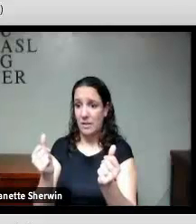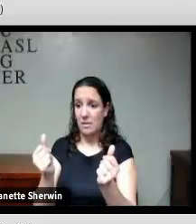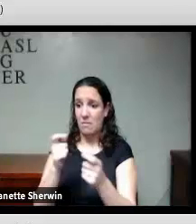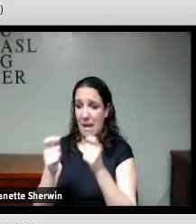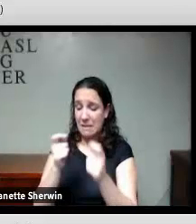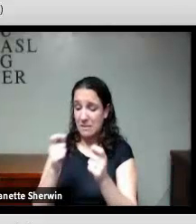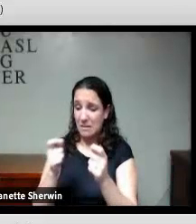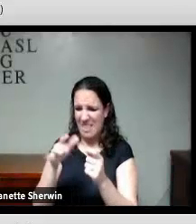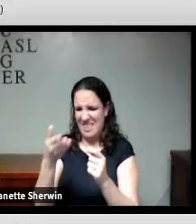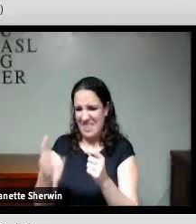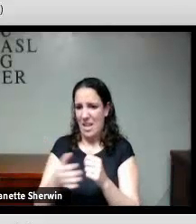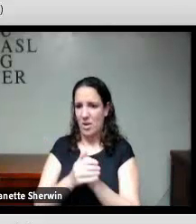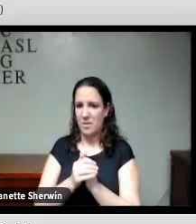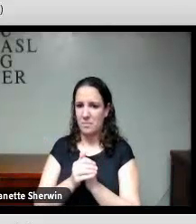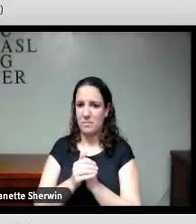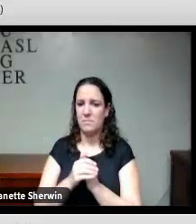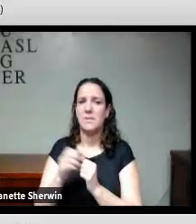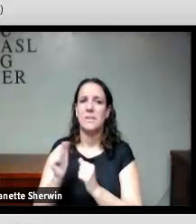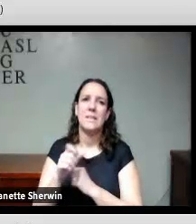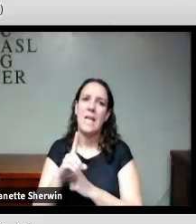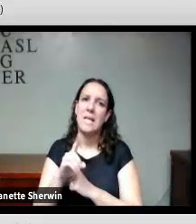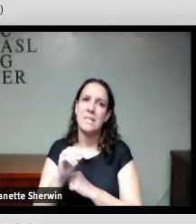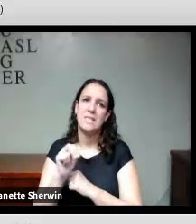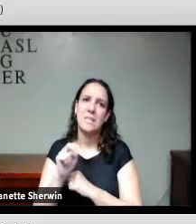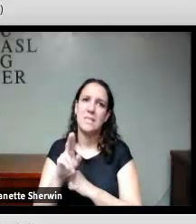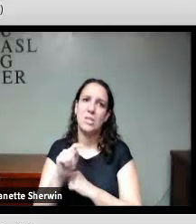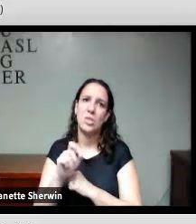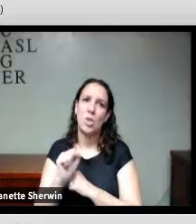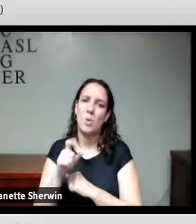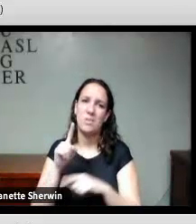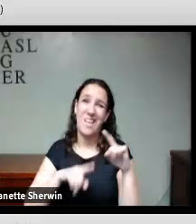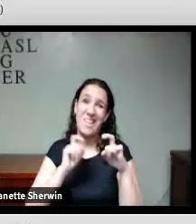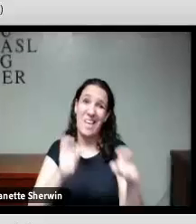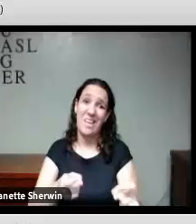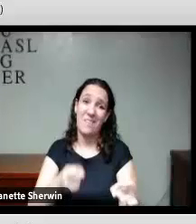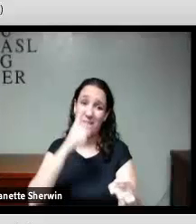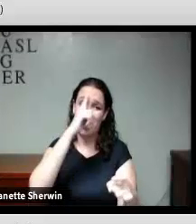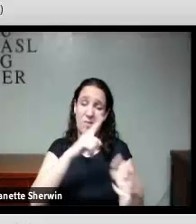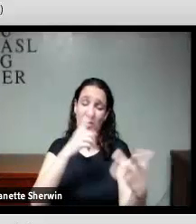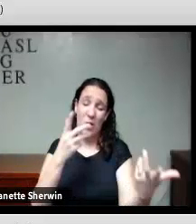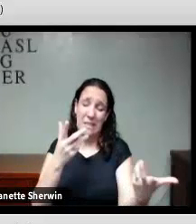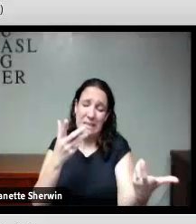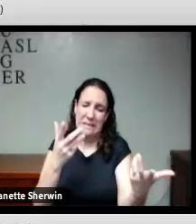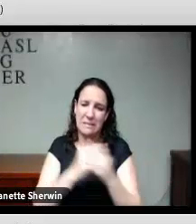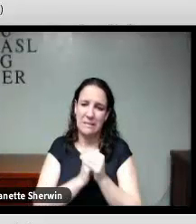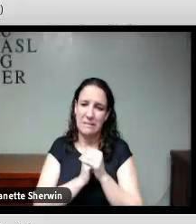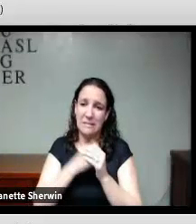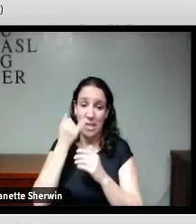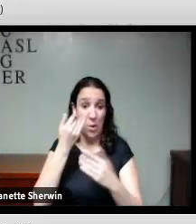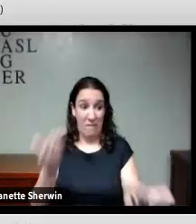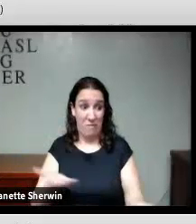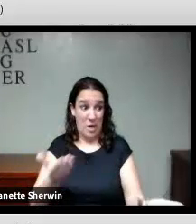problem. Yes, donuts, Mark. I can't provide those at webinars. Sorry. If you were all face-to-face, I'd give you candy, but you're not